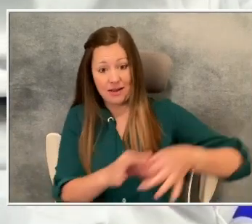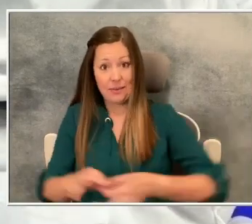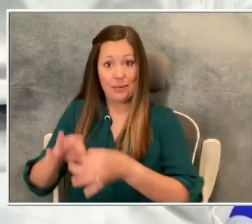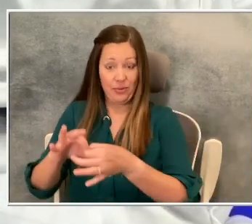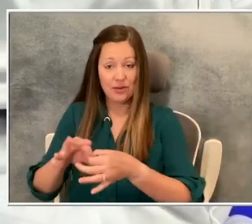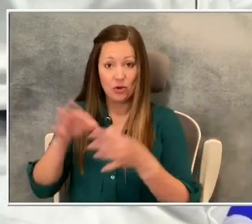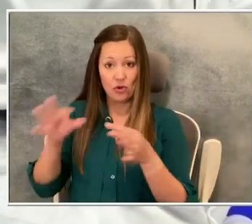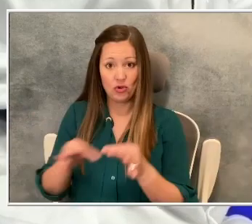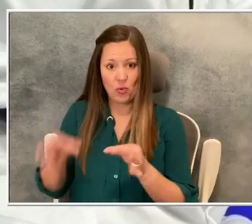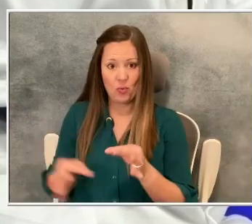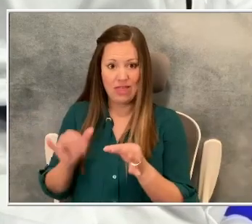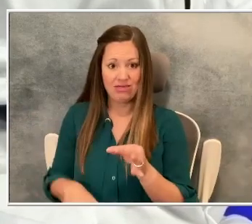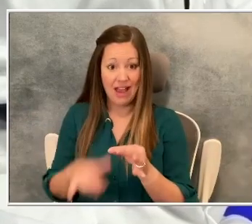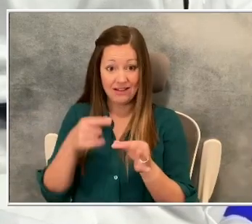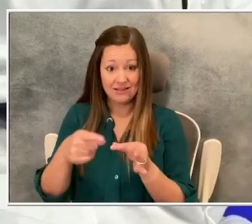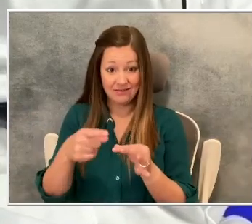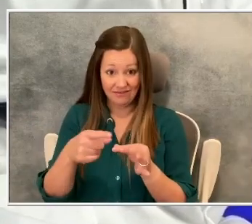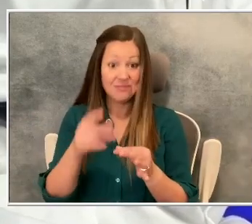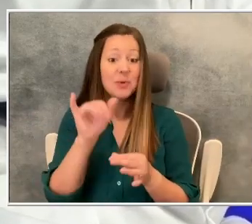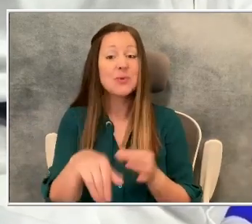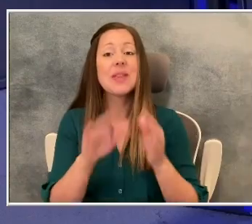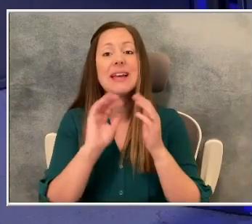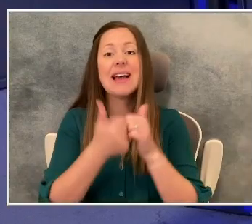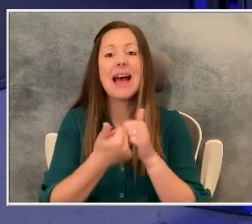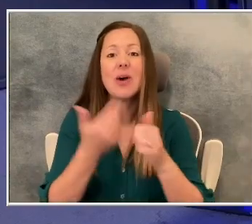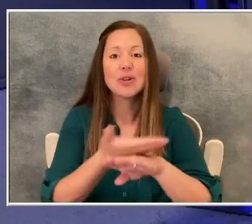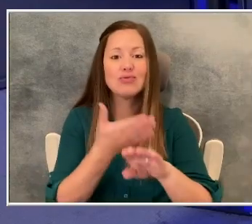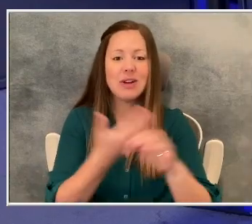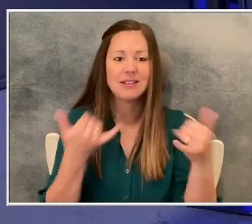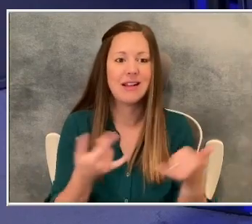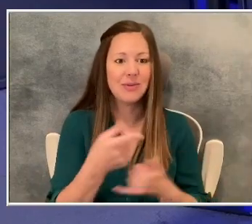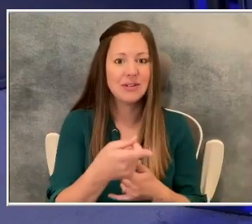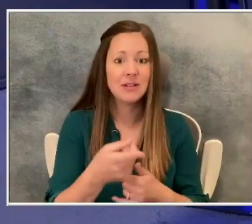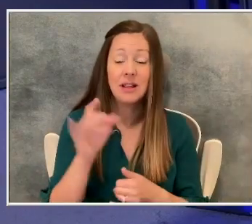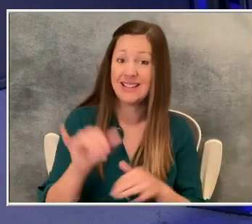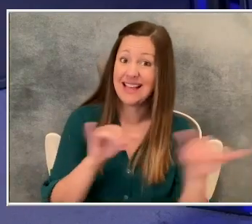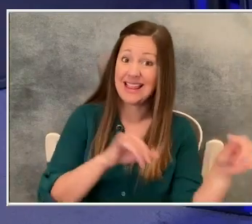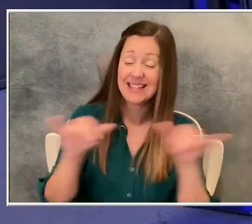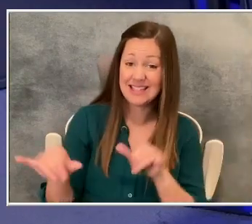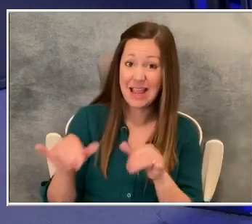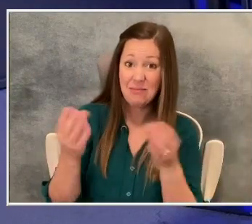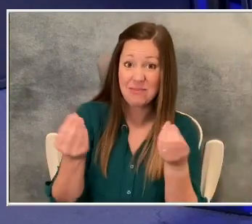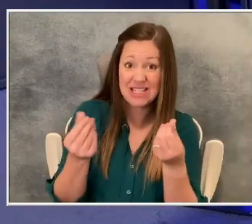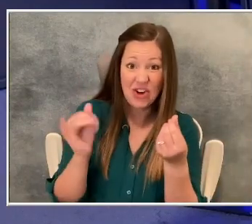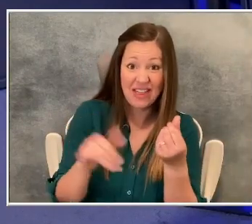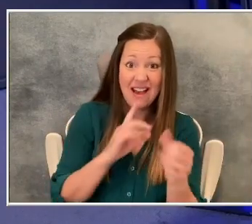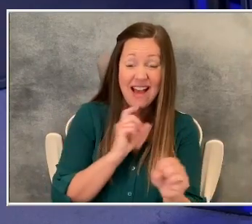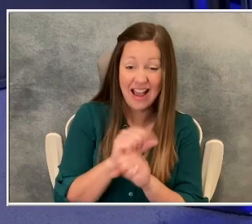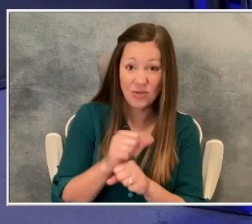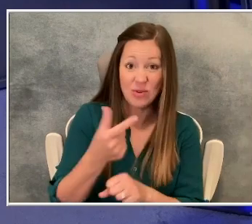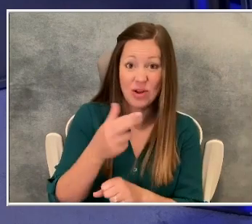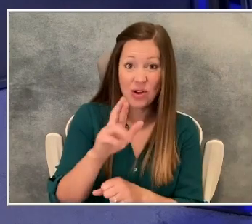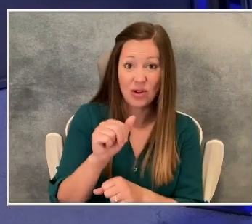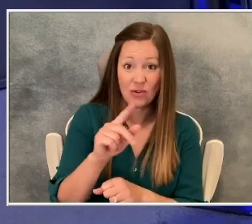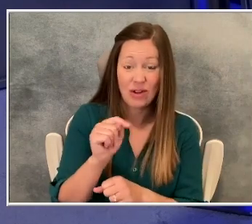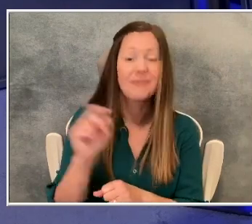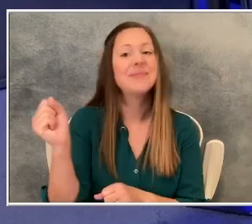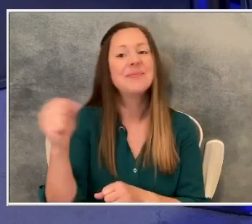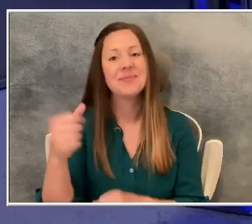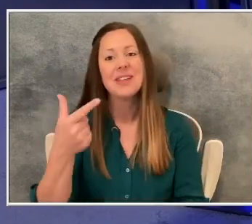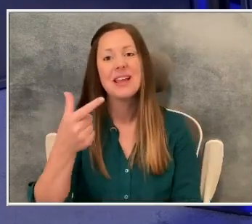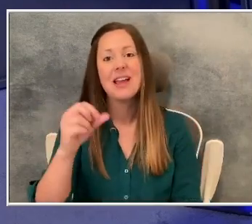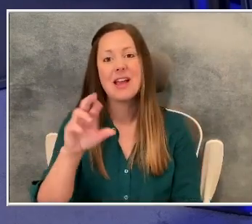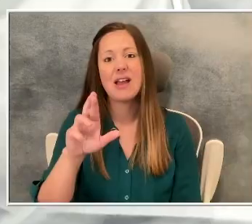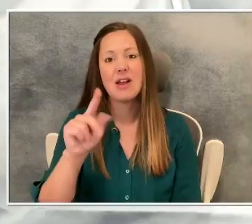is showing here, that's how it's reconstructed now. Is that the material for the actual graft? This is, yes. This is made of Gore-Tex, the same thing that